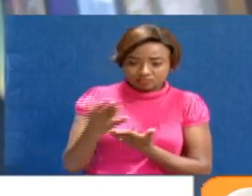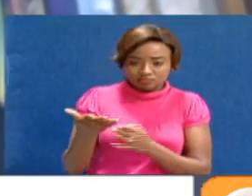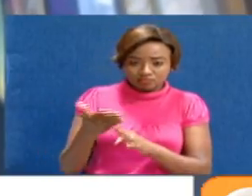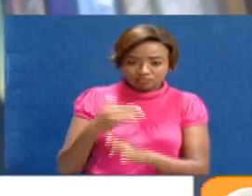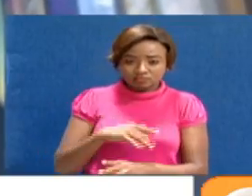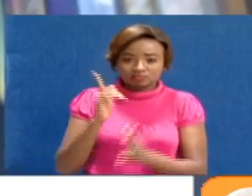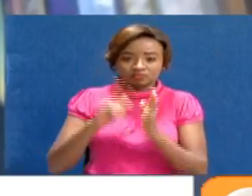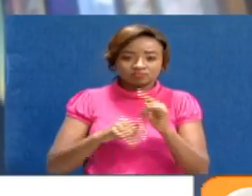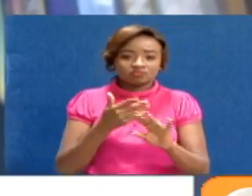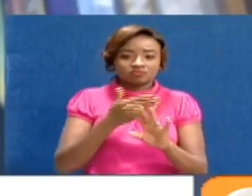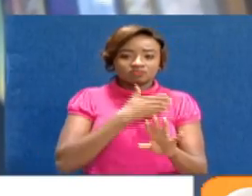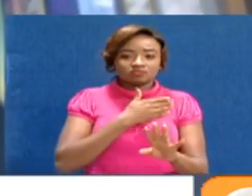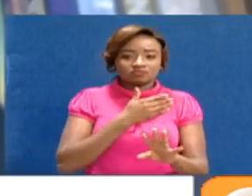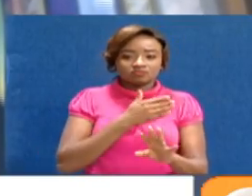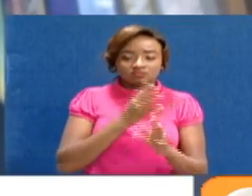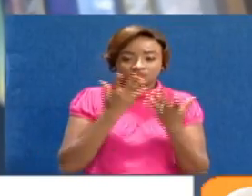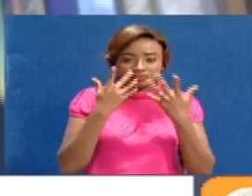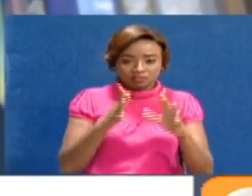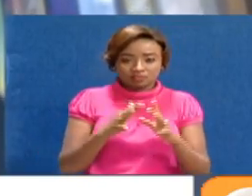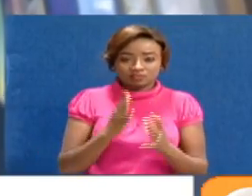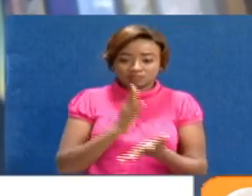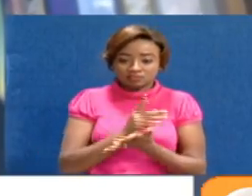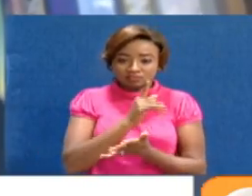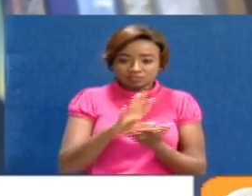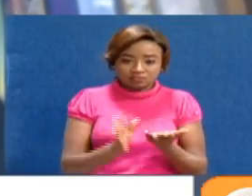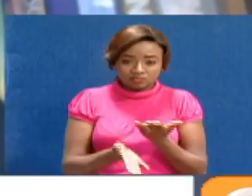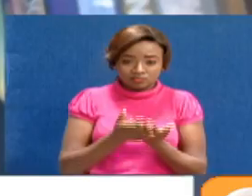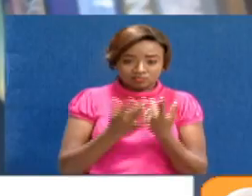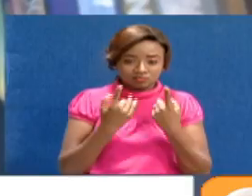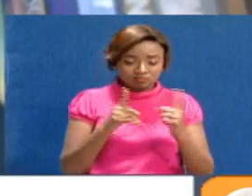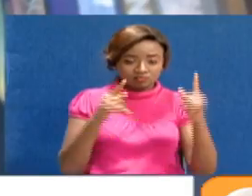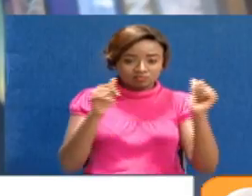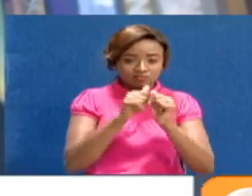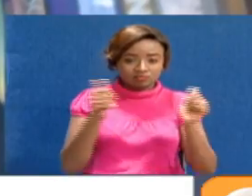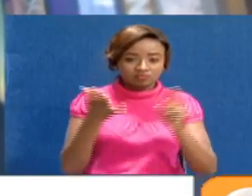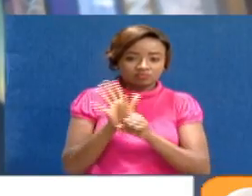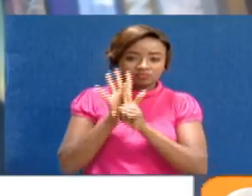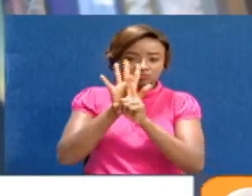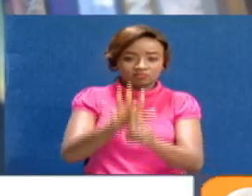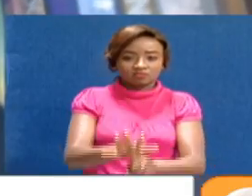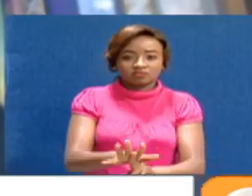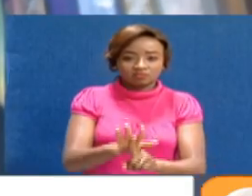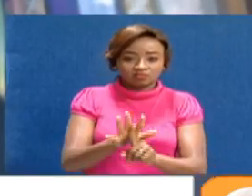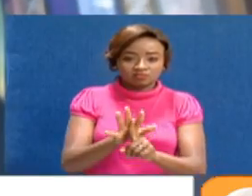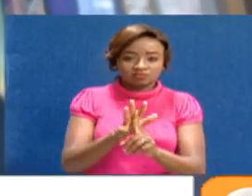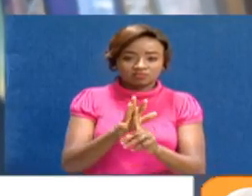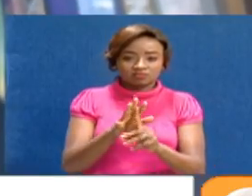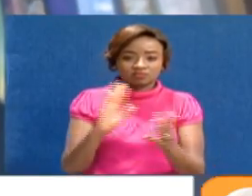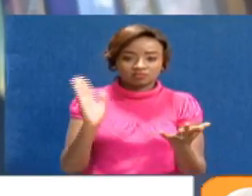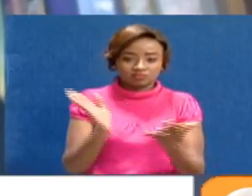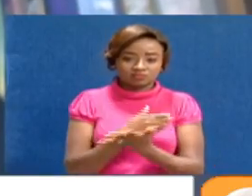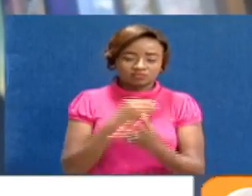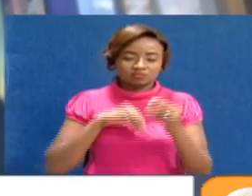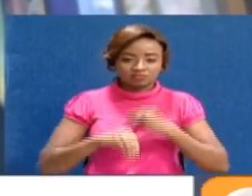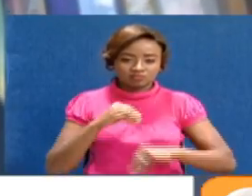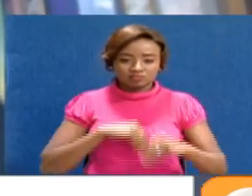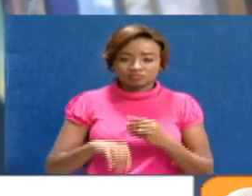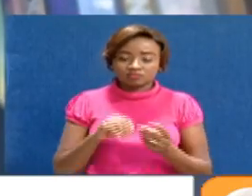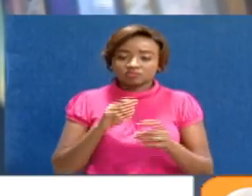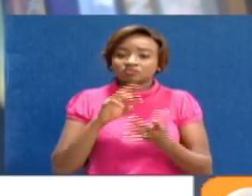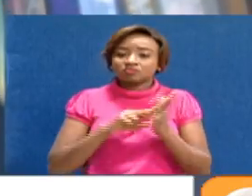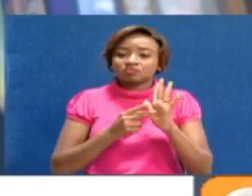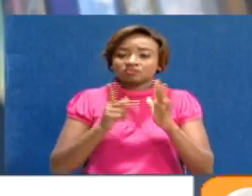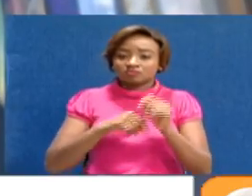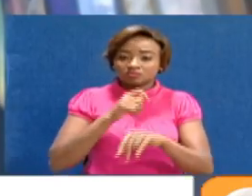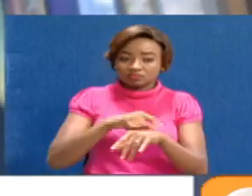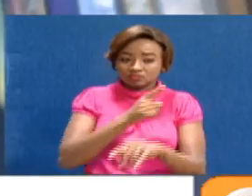these are the real measures of success in regards to enforcing the fight against corruption. So when Kenyans